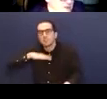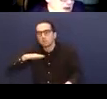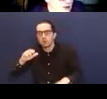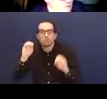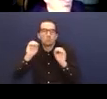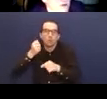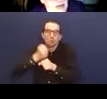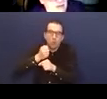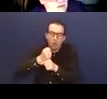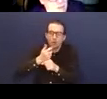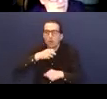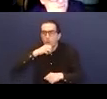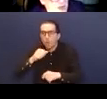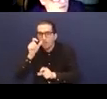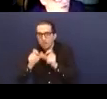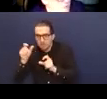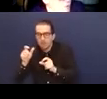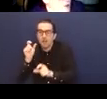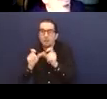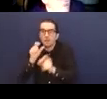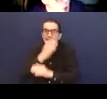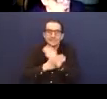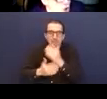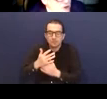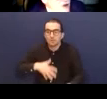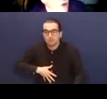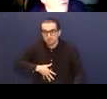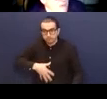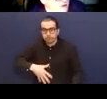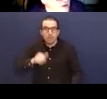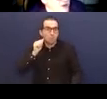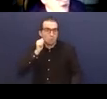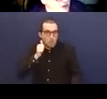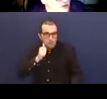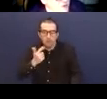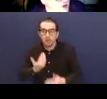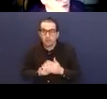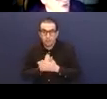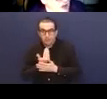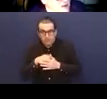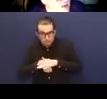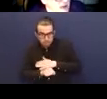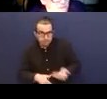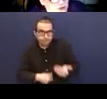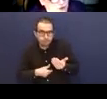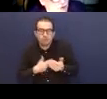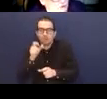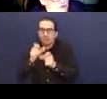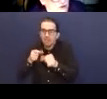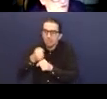in themselves because they have an impairment. They are vulnerable because of the barriers that exist, because society hasn't